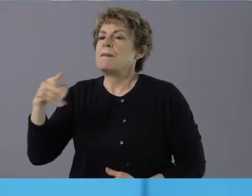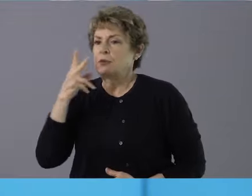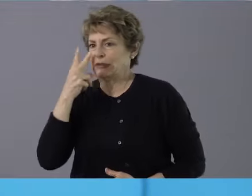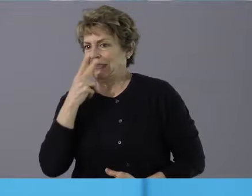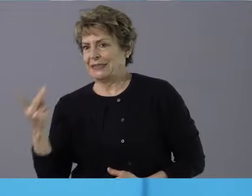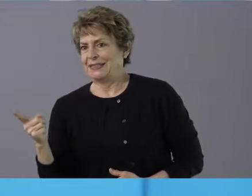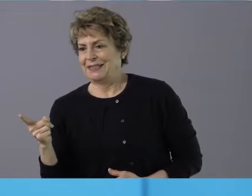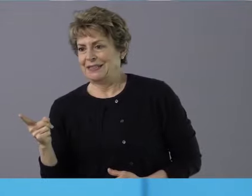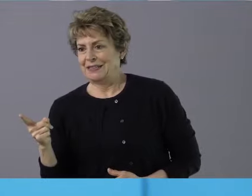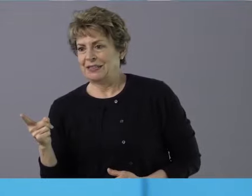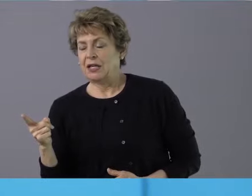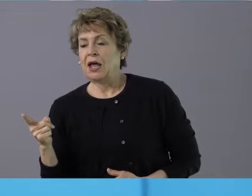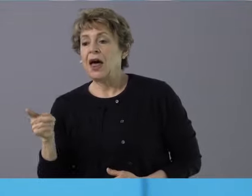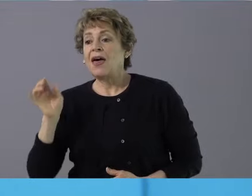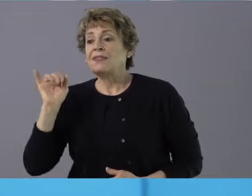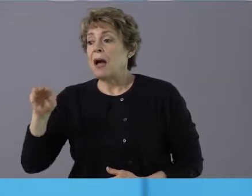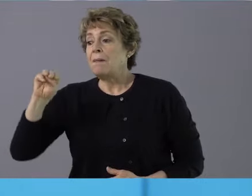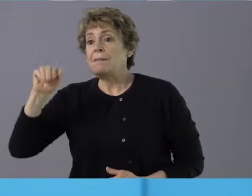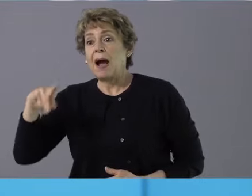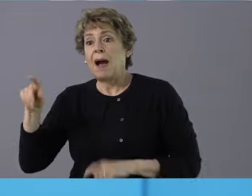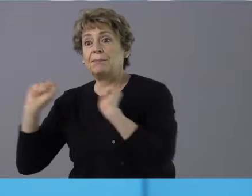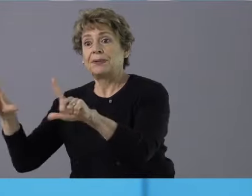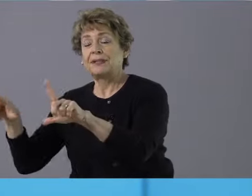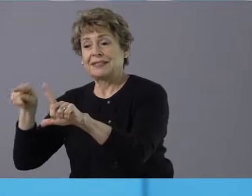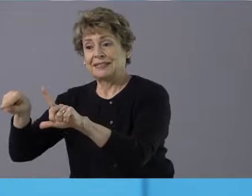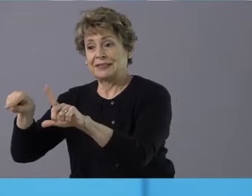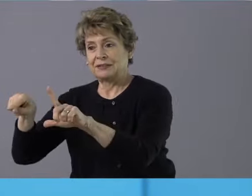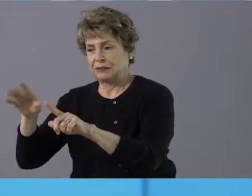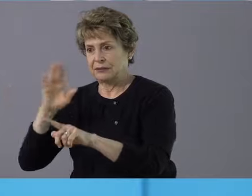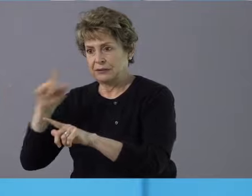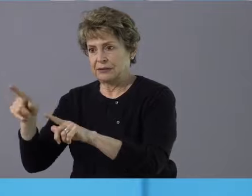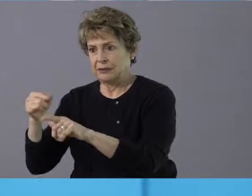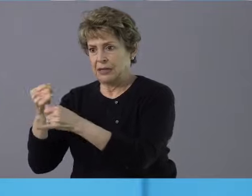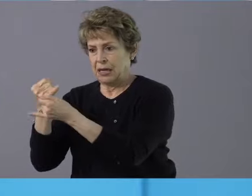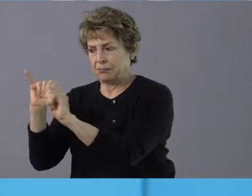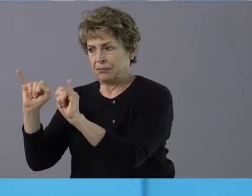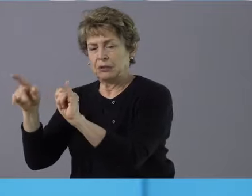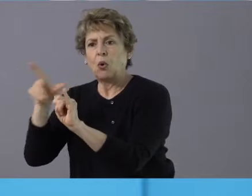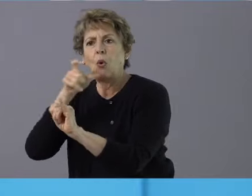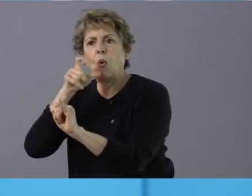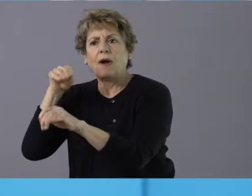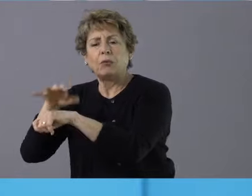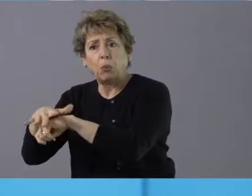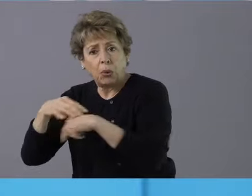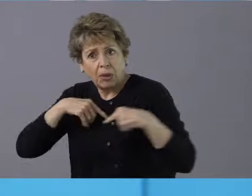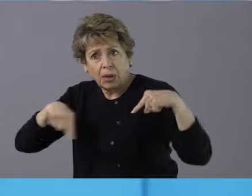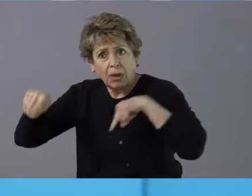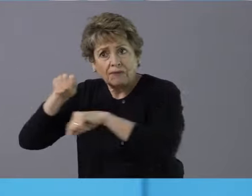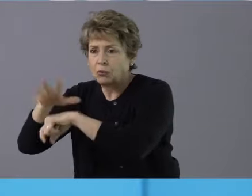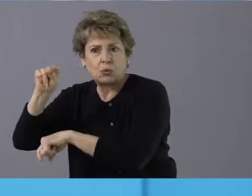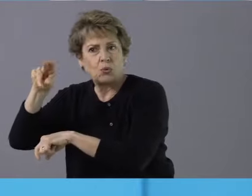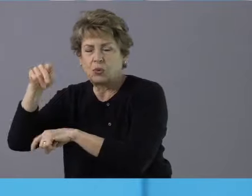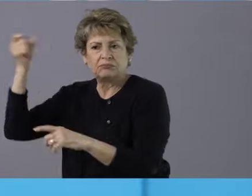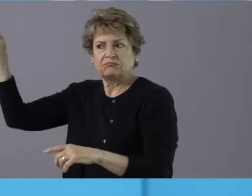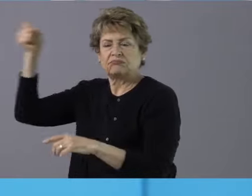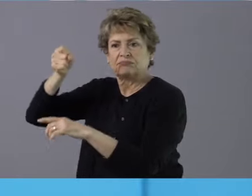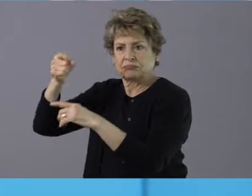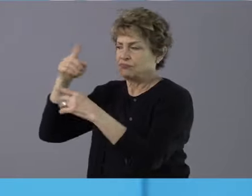is reflective, but their sources independent. I put up the New York Times and CNN that validates what our